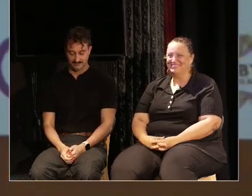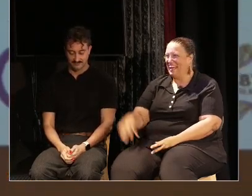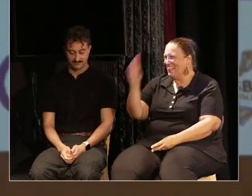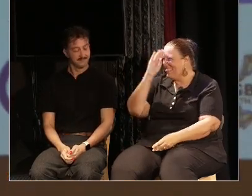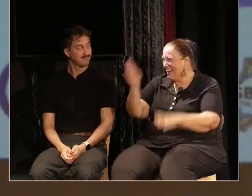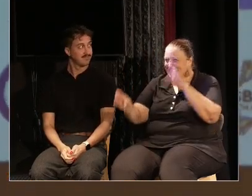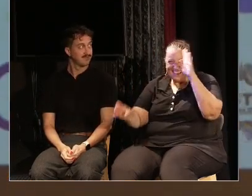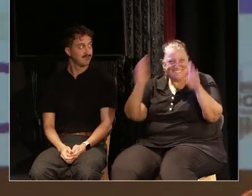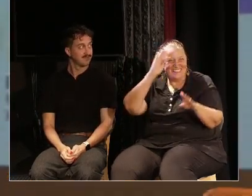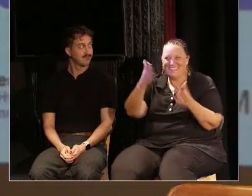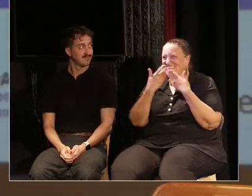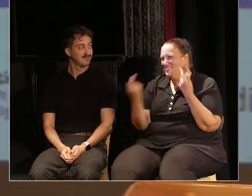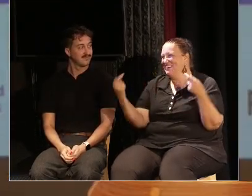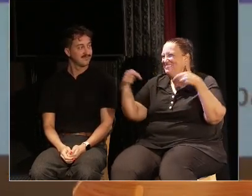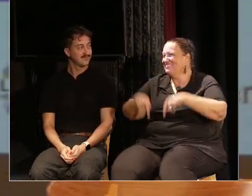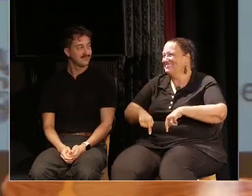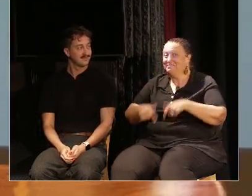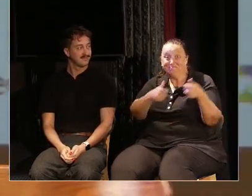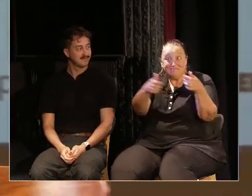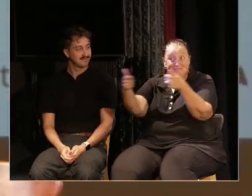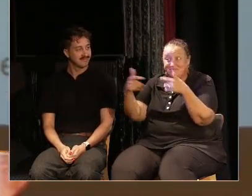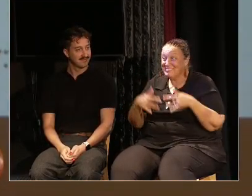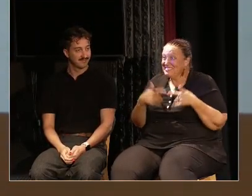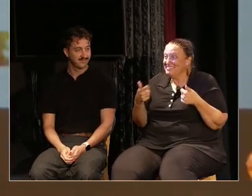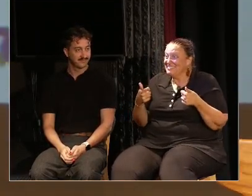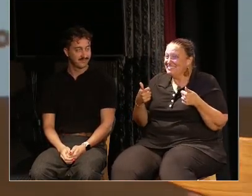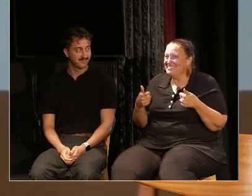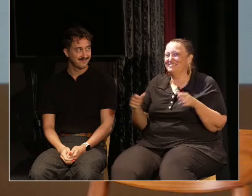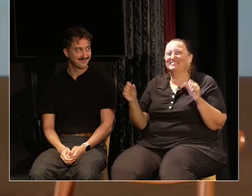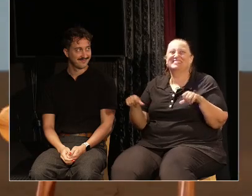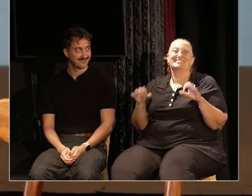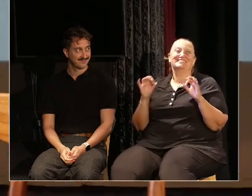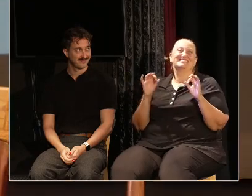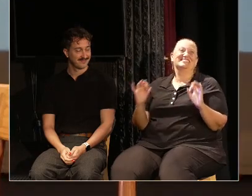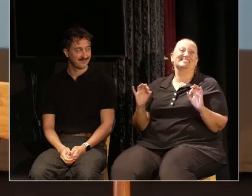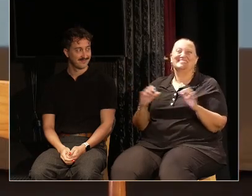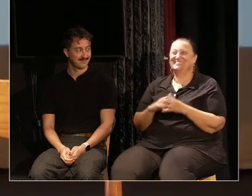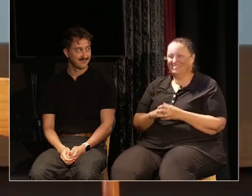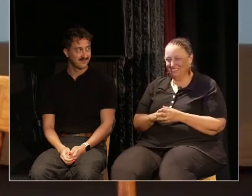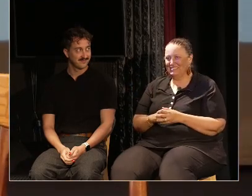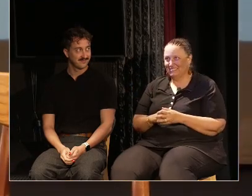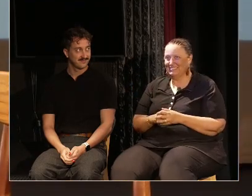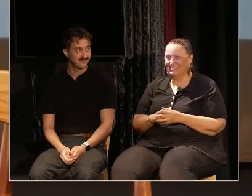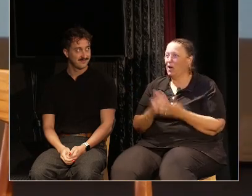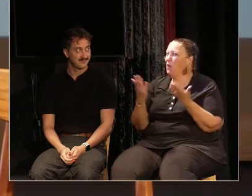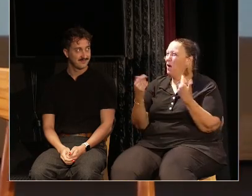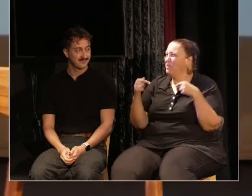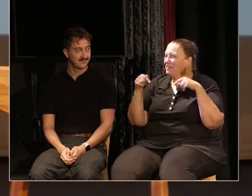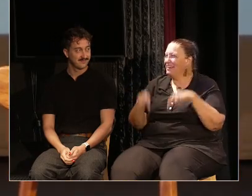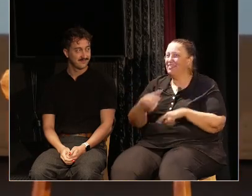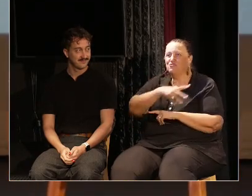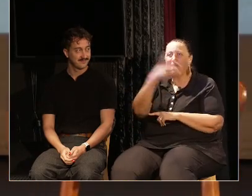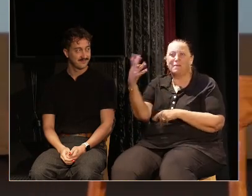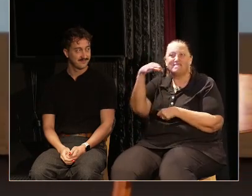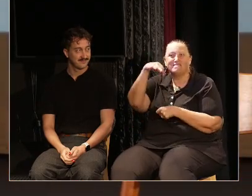Hello, everybody. Thank you for coming. How you're feeling? Good. That's good. Welcome to the Rainbow